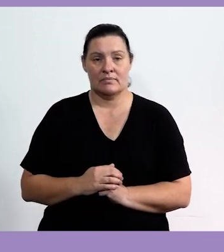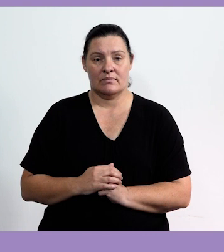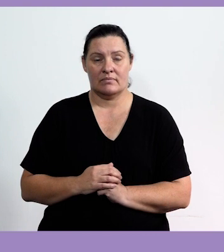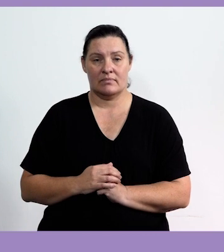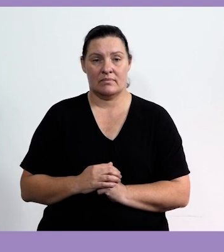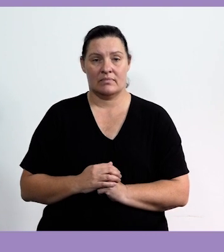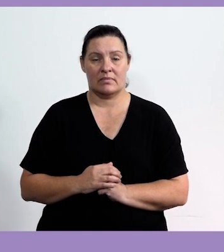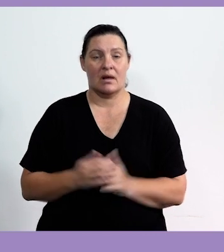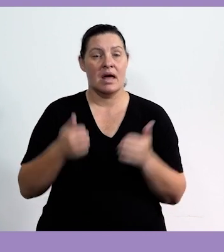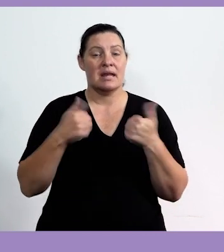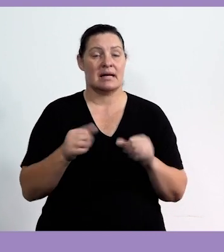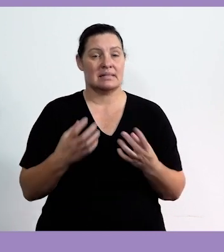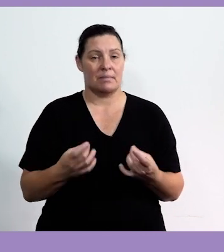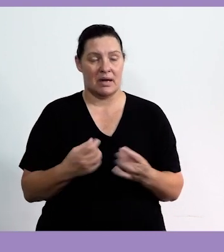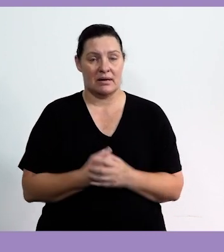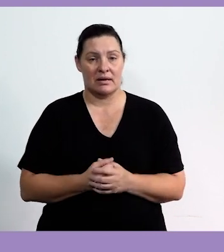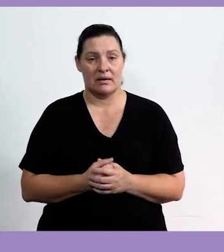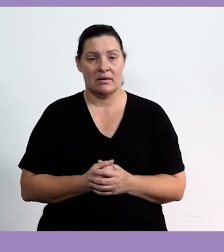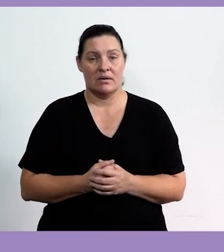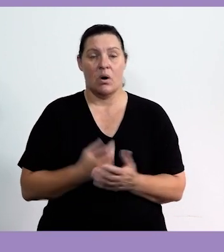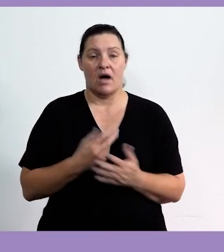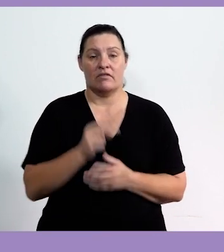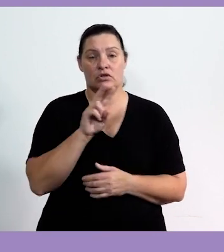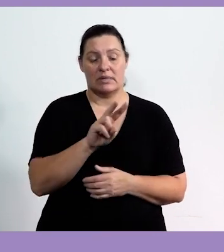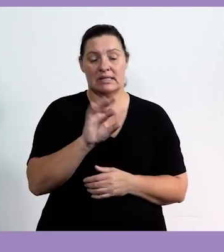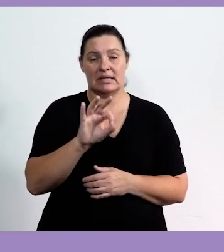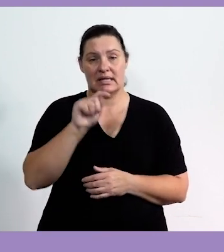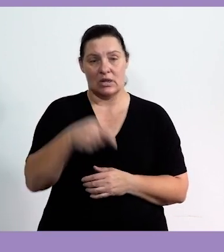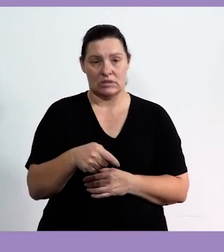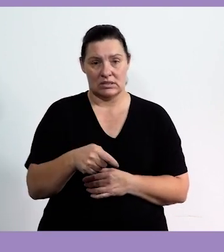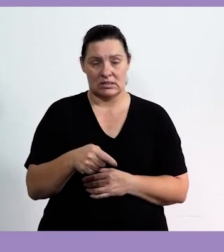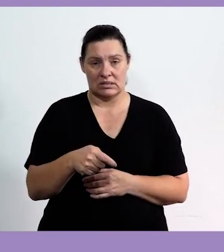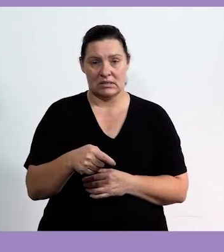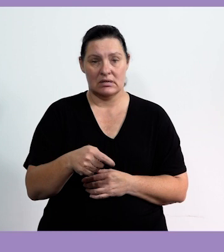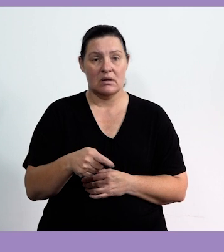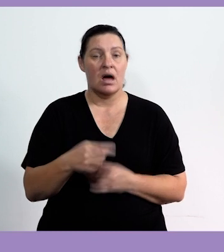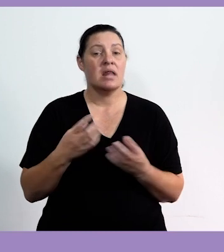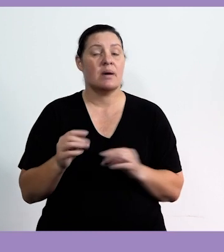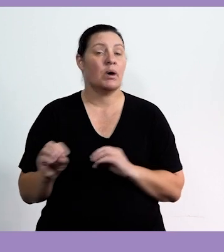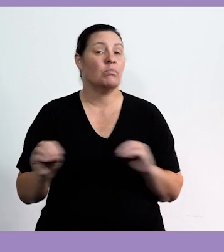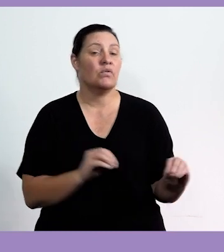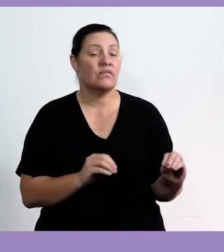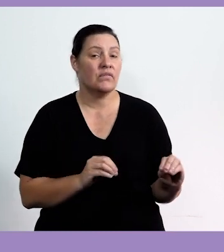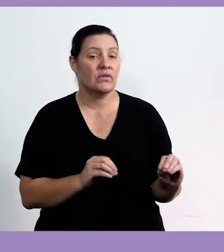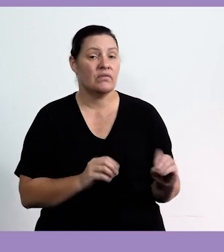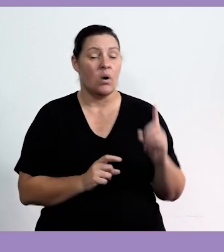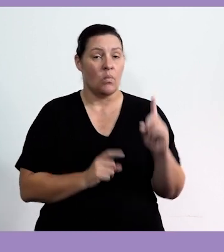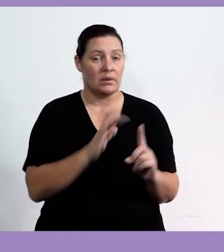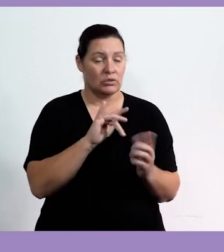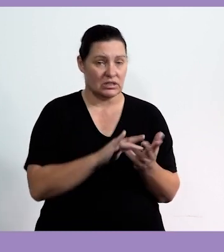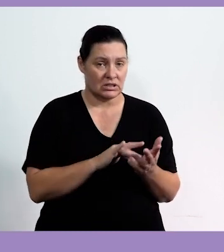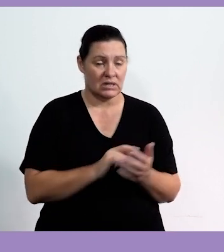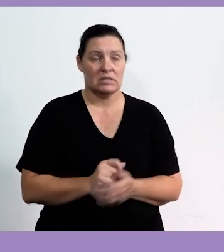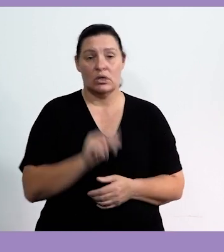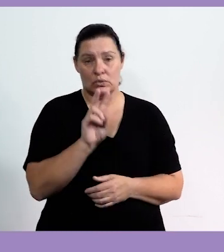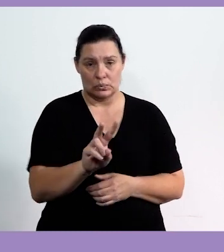right. Then our next number, we are going to have 23,000. And which number are we going to shift into the